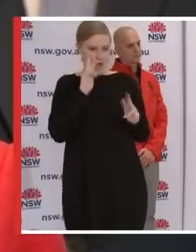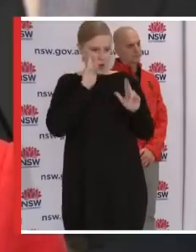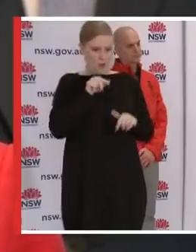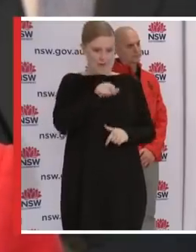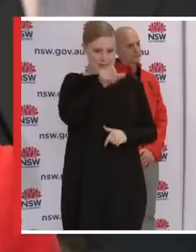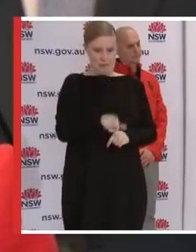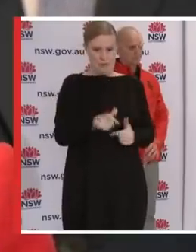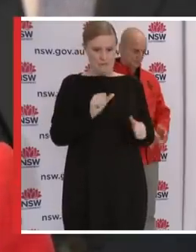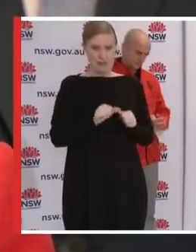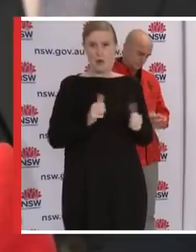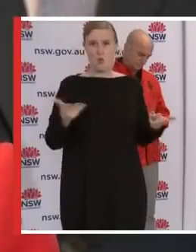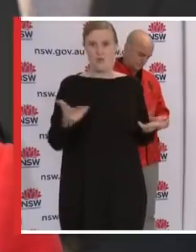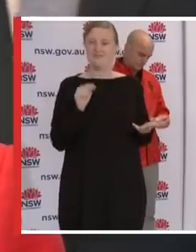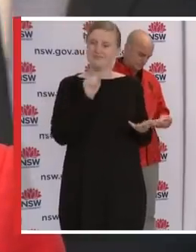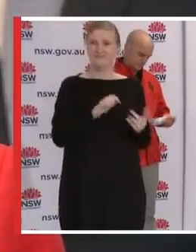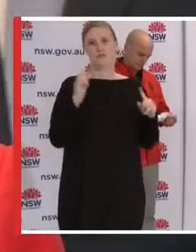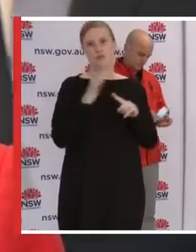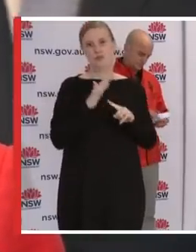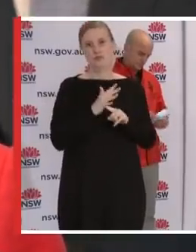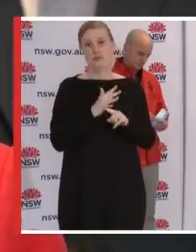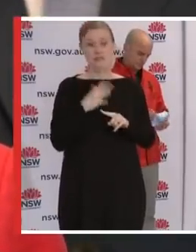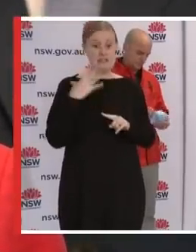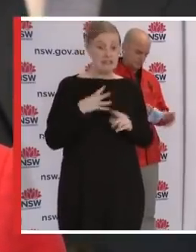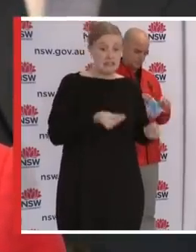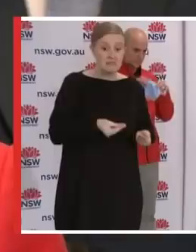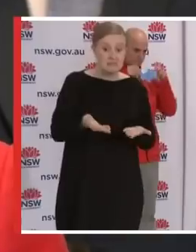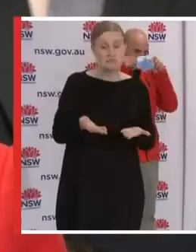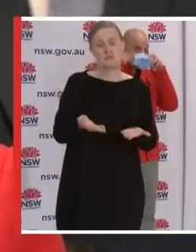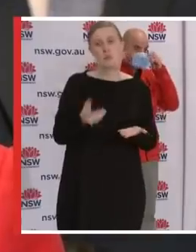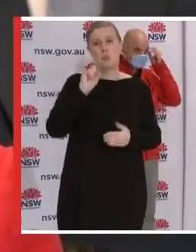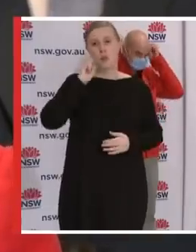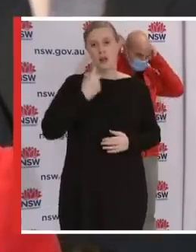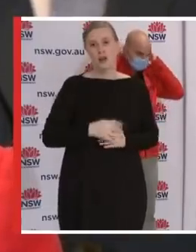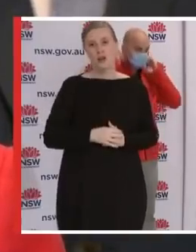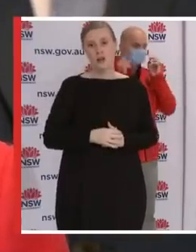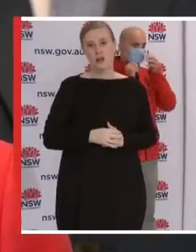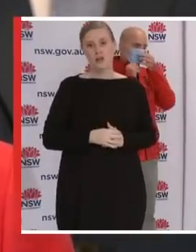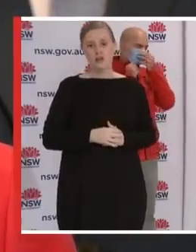care that is provided in the Australian context is one of the best in the world. But I think